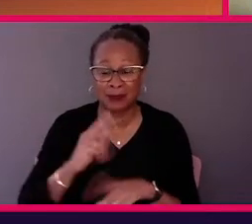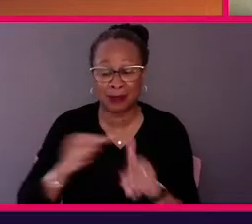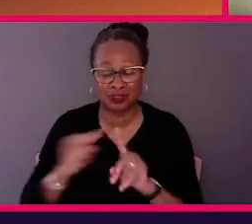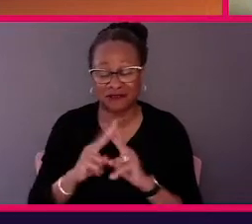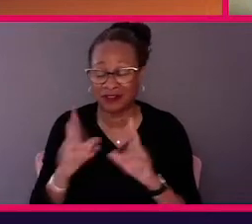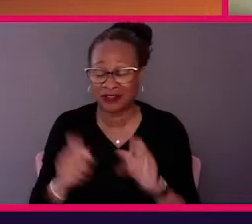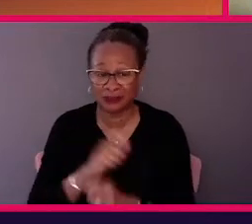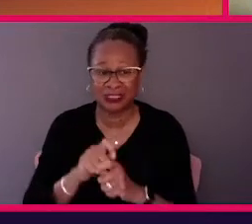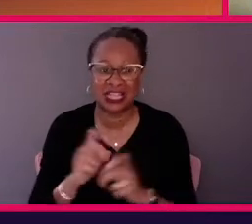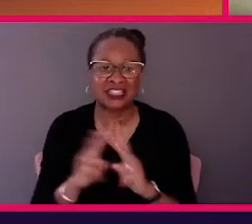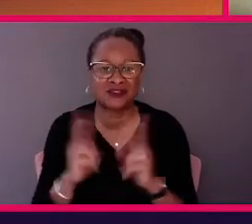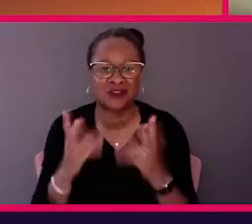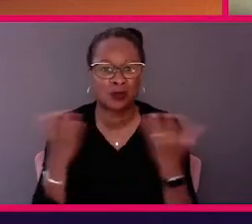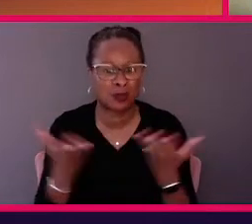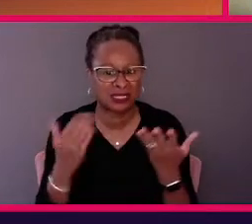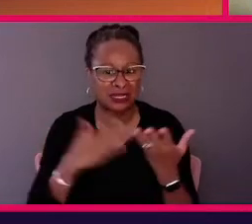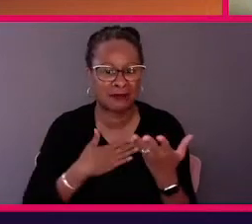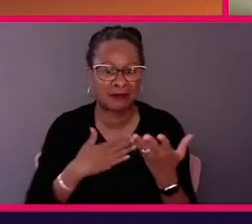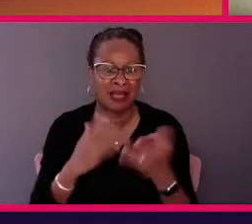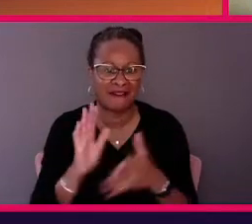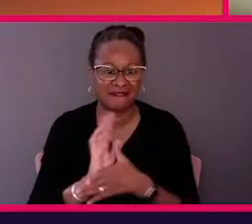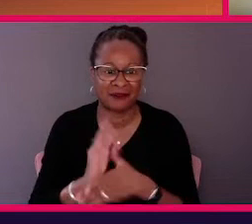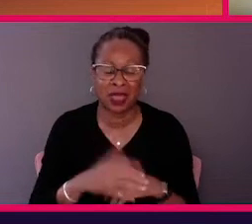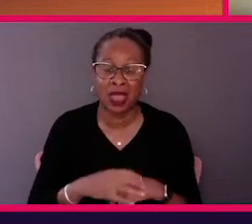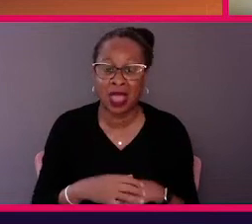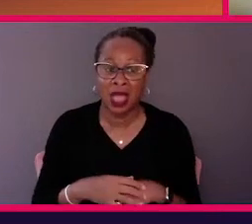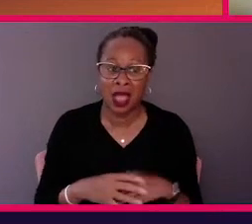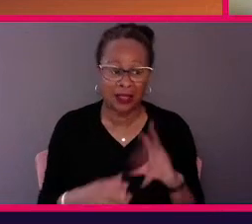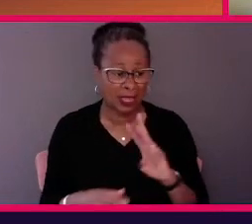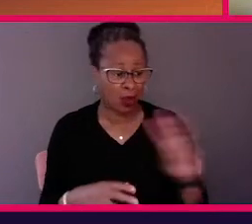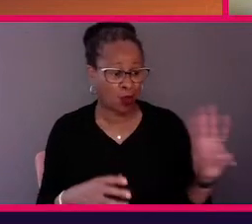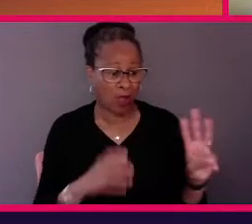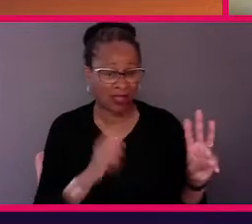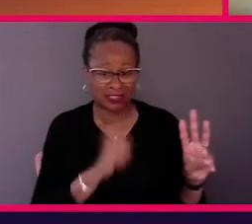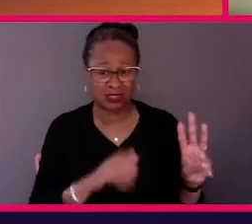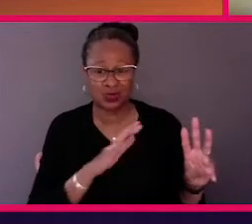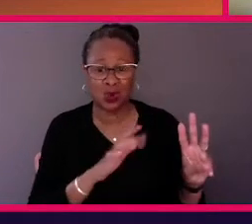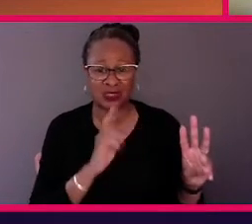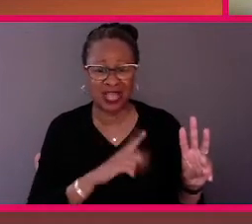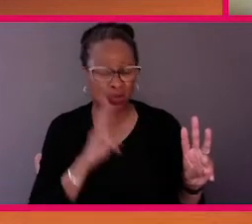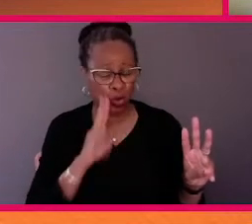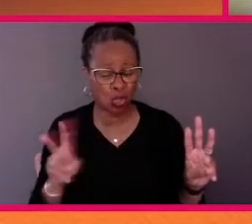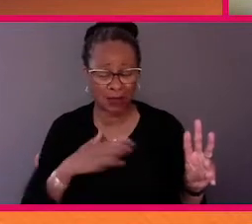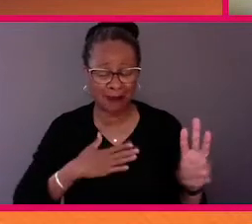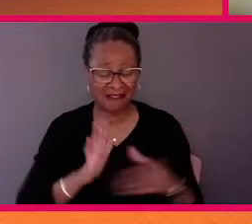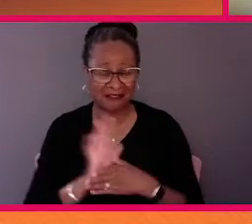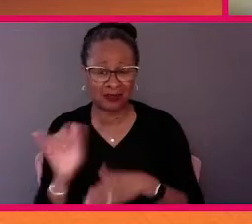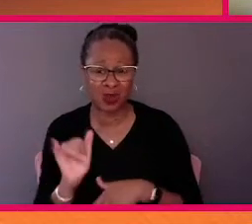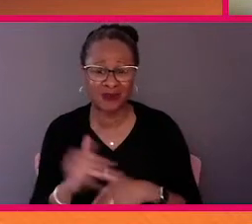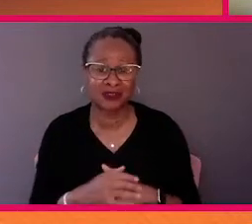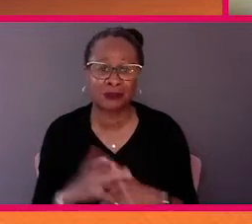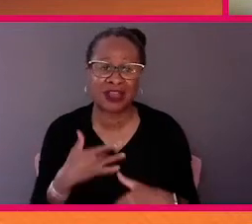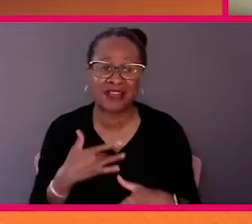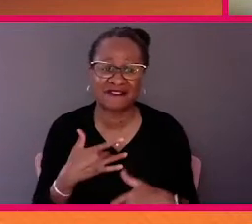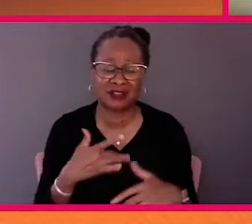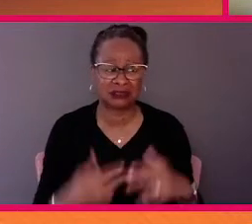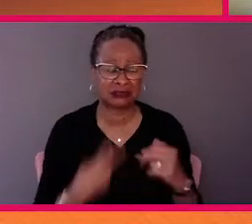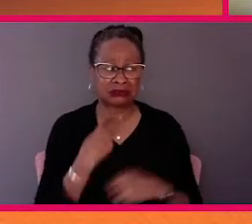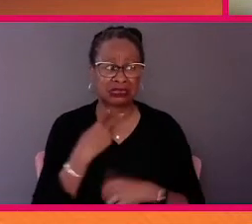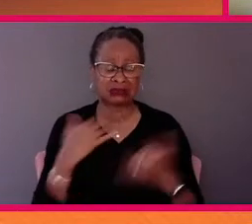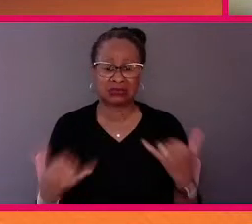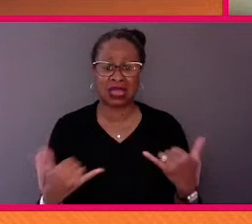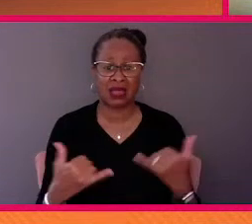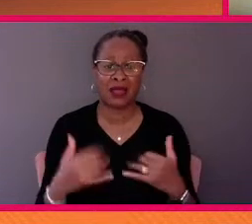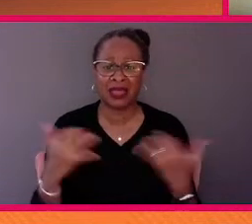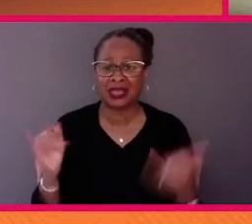my films. So I wonder how you West Coast Asians like perceive them. But I also feel like a little crippled now that I'm here in Oakland,